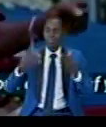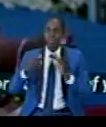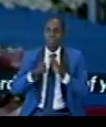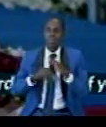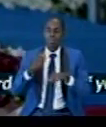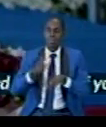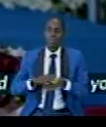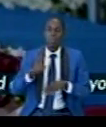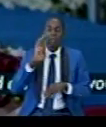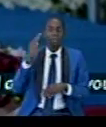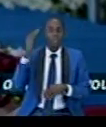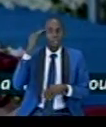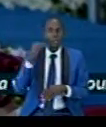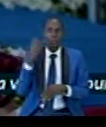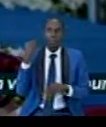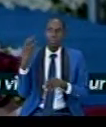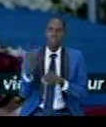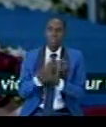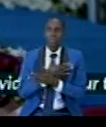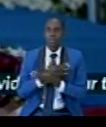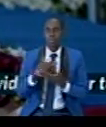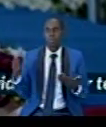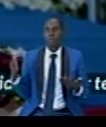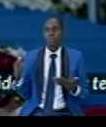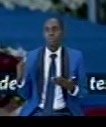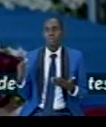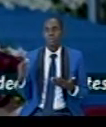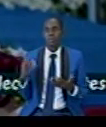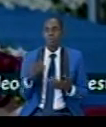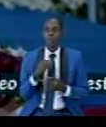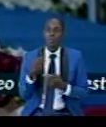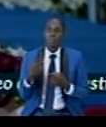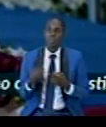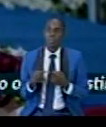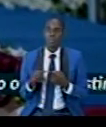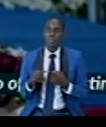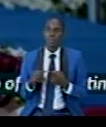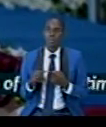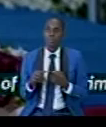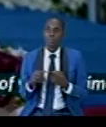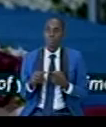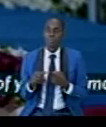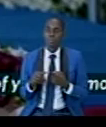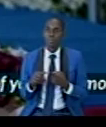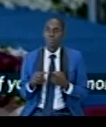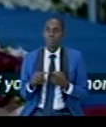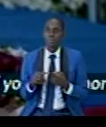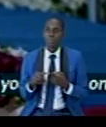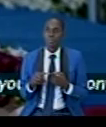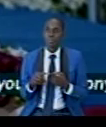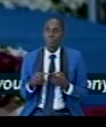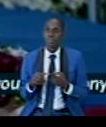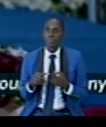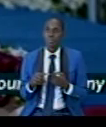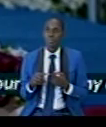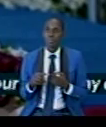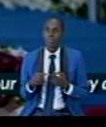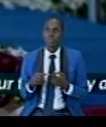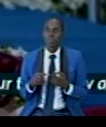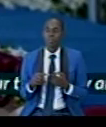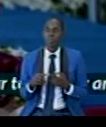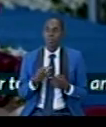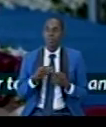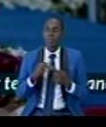dun ni wakati ti Olorun bo kan mi pade to mo ni irora kan ni apa mi mo fi lo awon sister